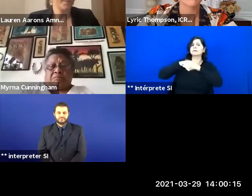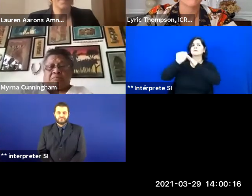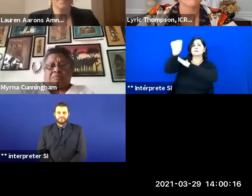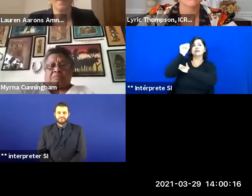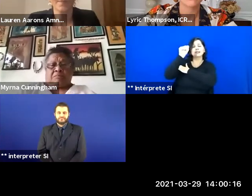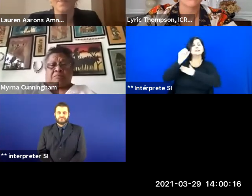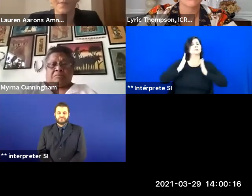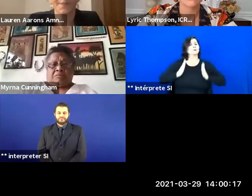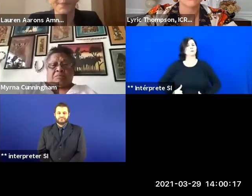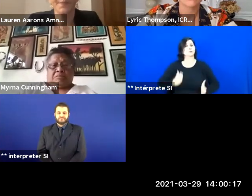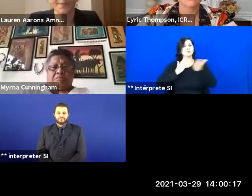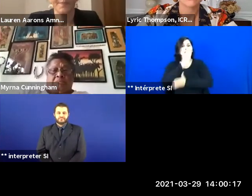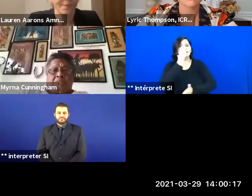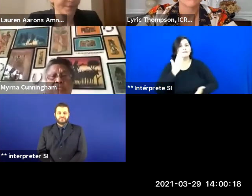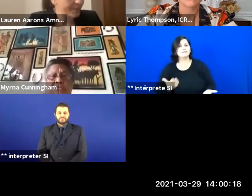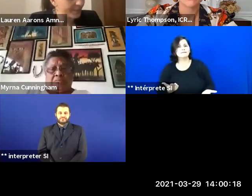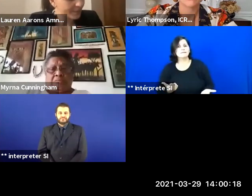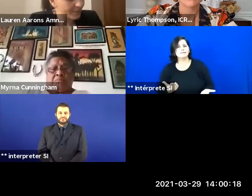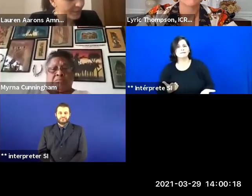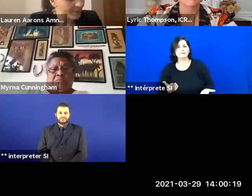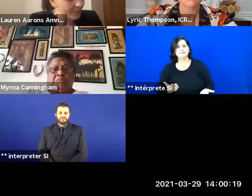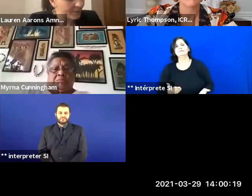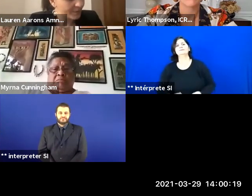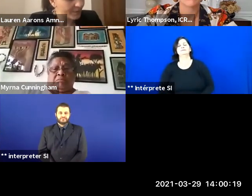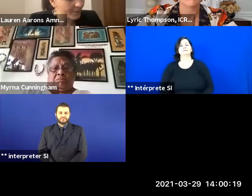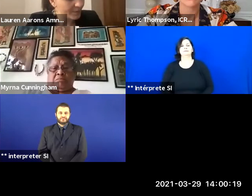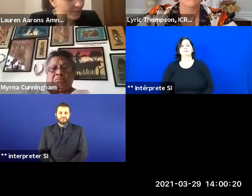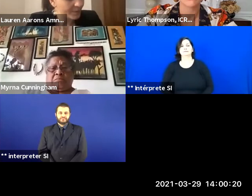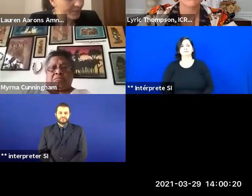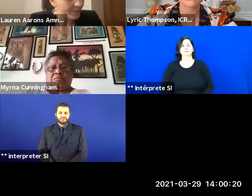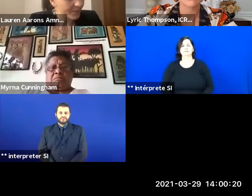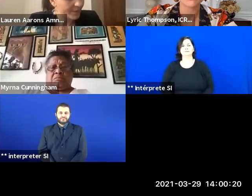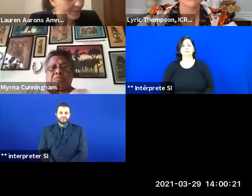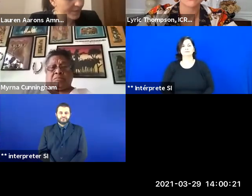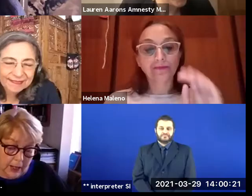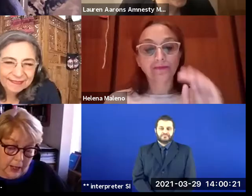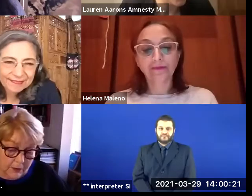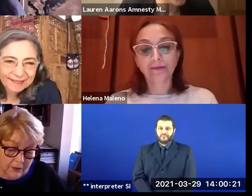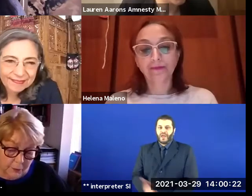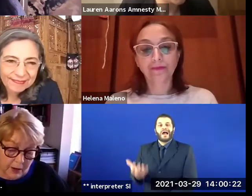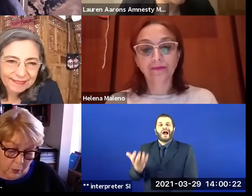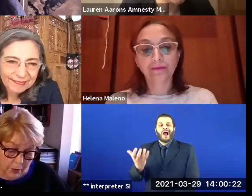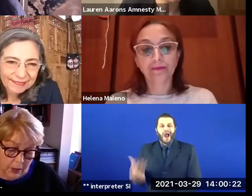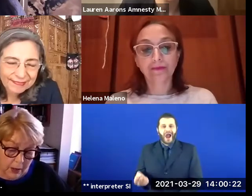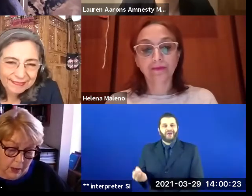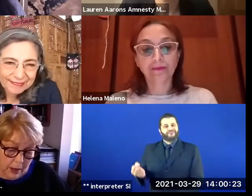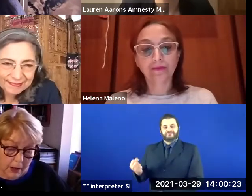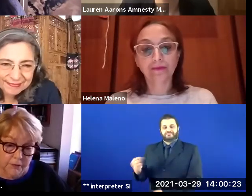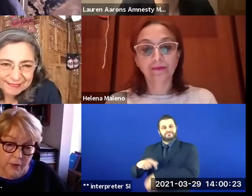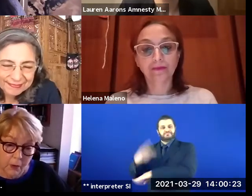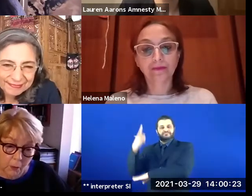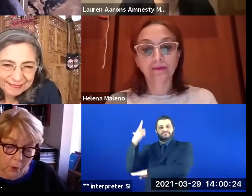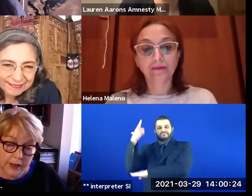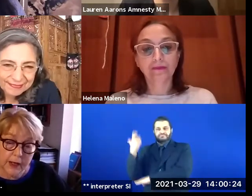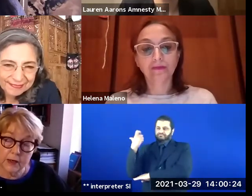the claims for LGBT rights, putting all of these movements again in the framework